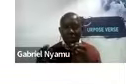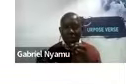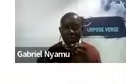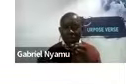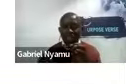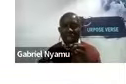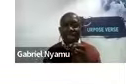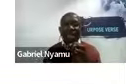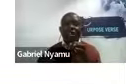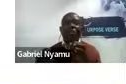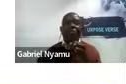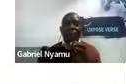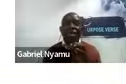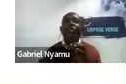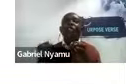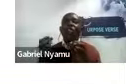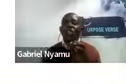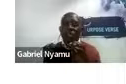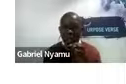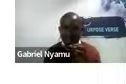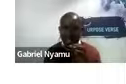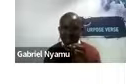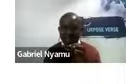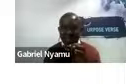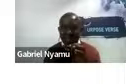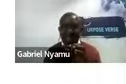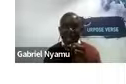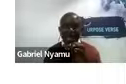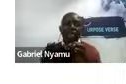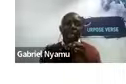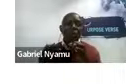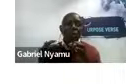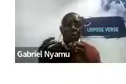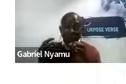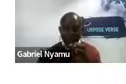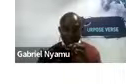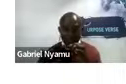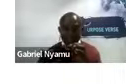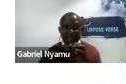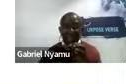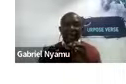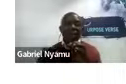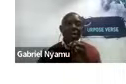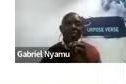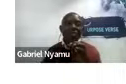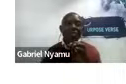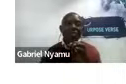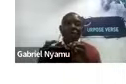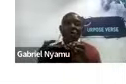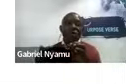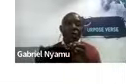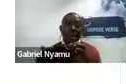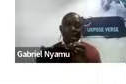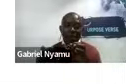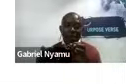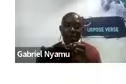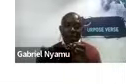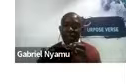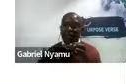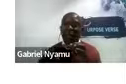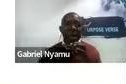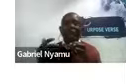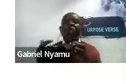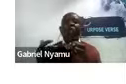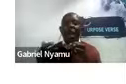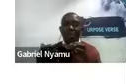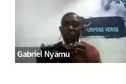purpose persuasion if you build conviction around it. And that shapes your belief. Then from there, of course, you define who do I